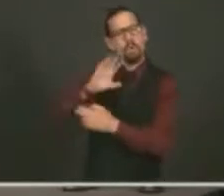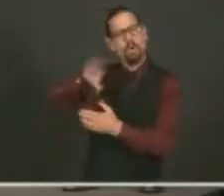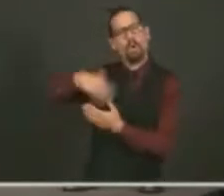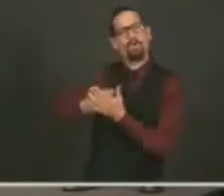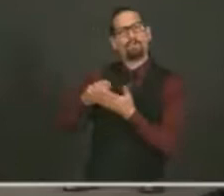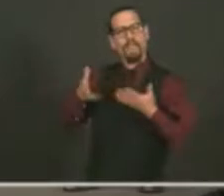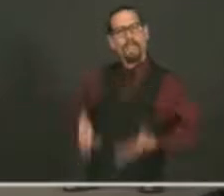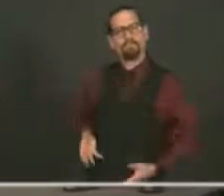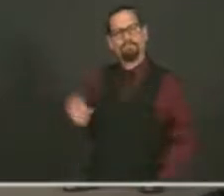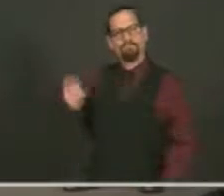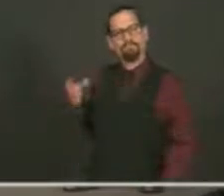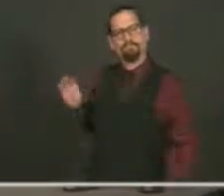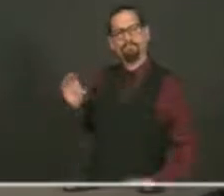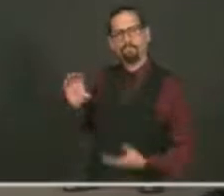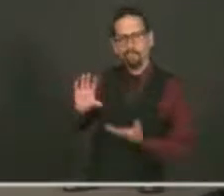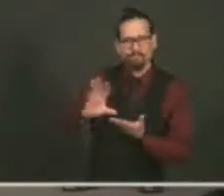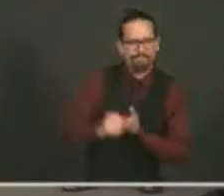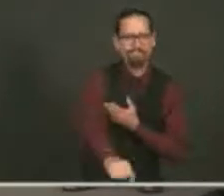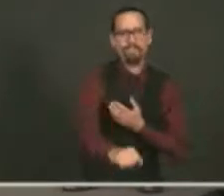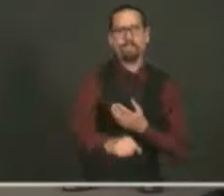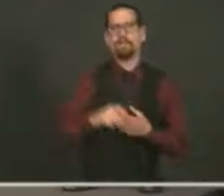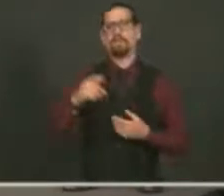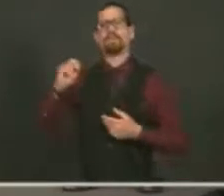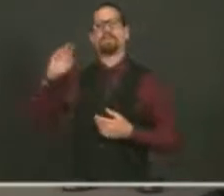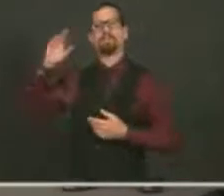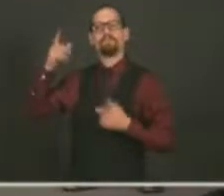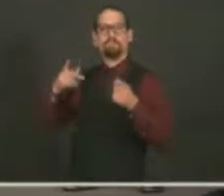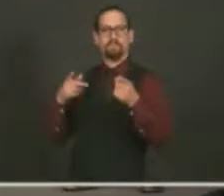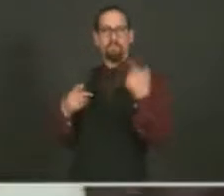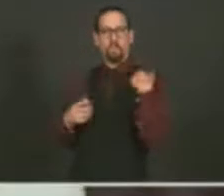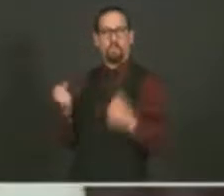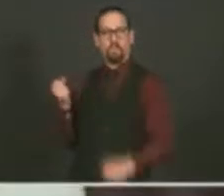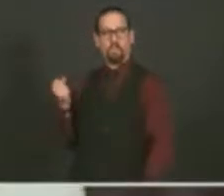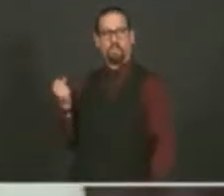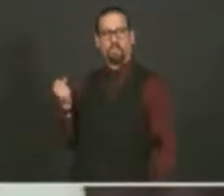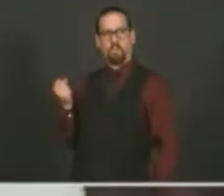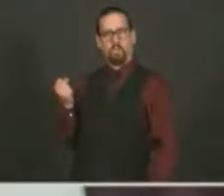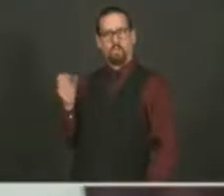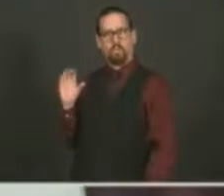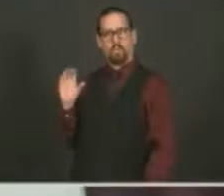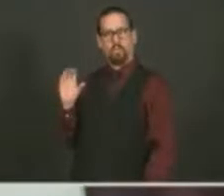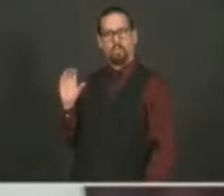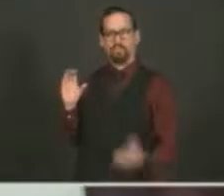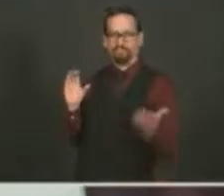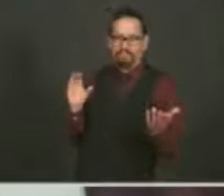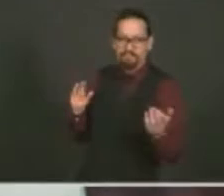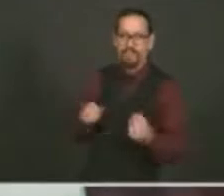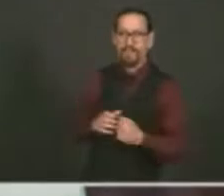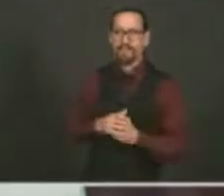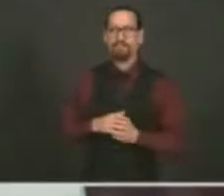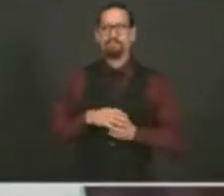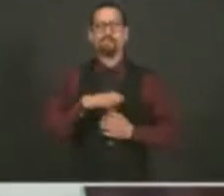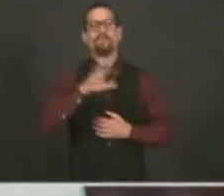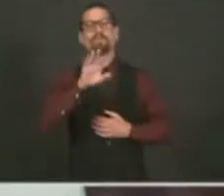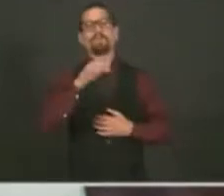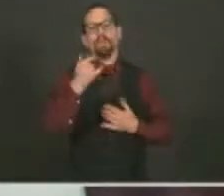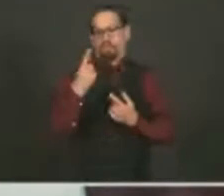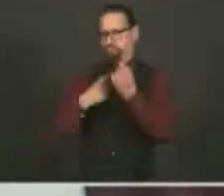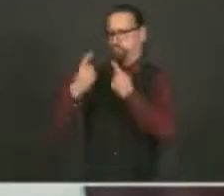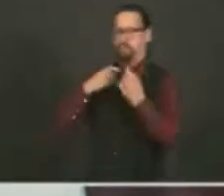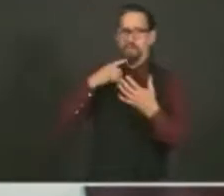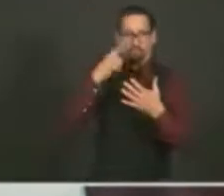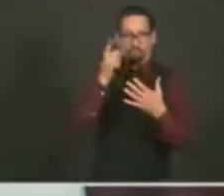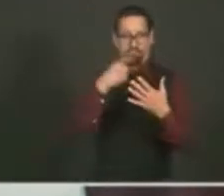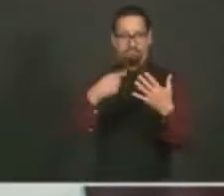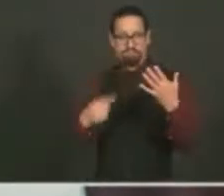You've been sitting on it. It's got to be used, and Congress does not act. Yeah, you're asking all the right questions, which is what makes my job tough right